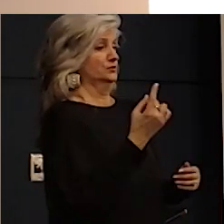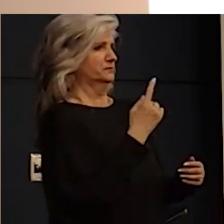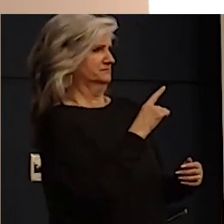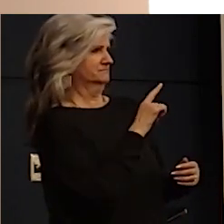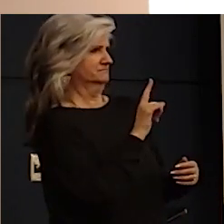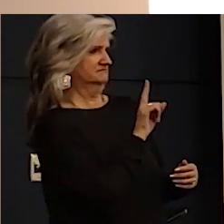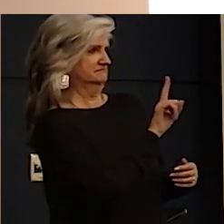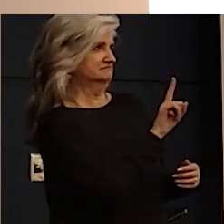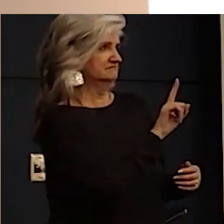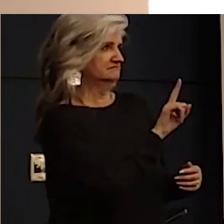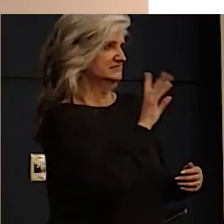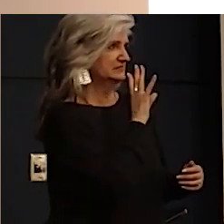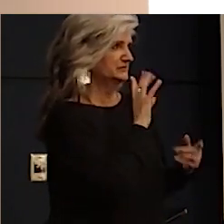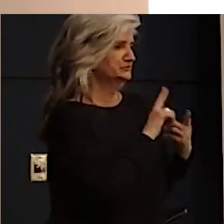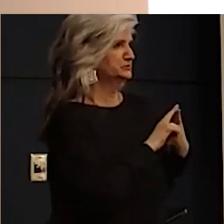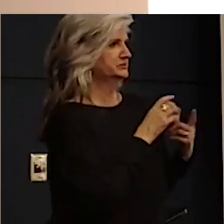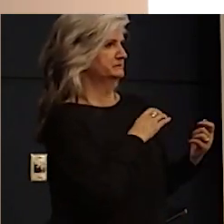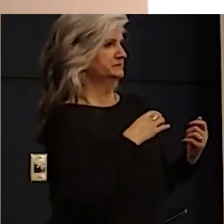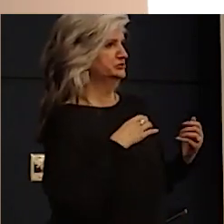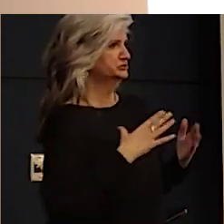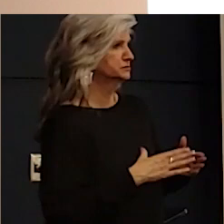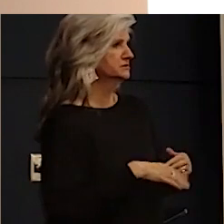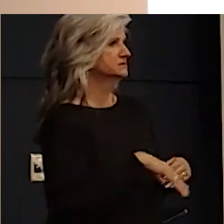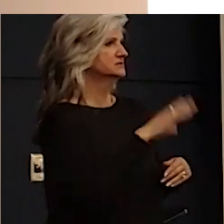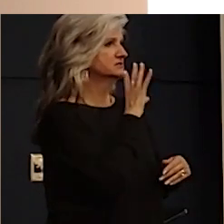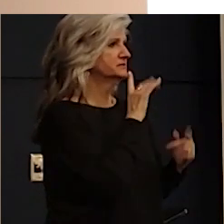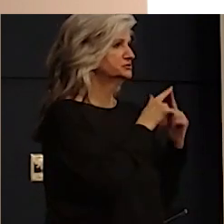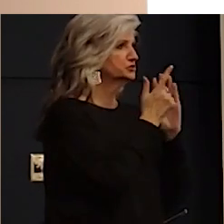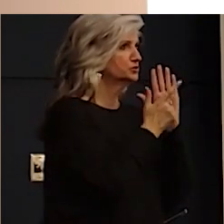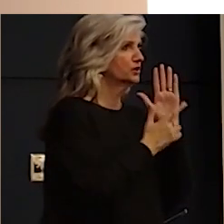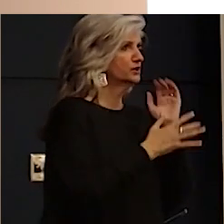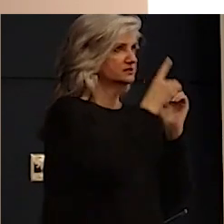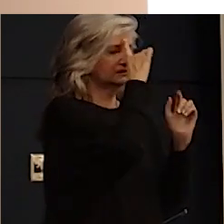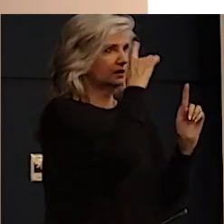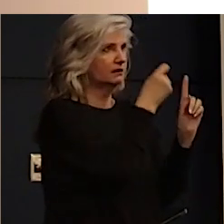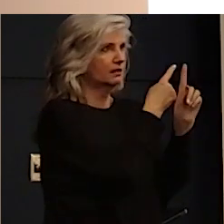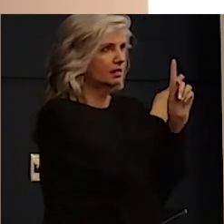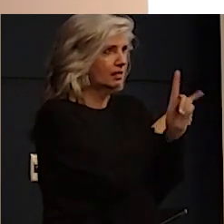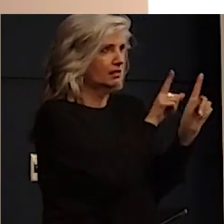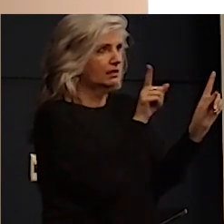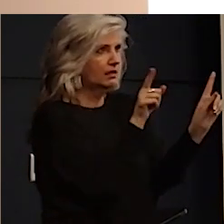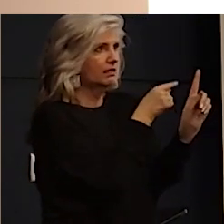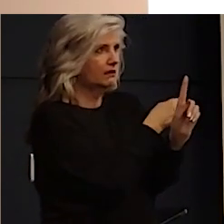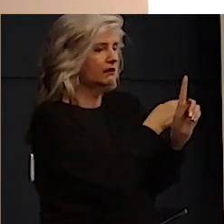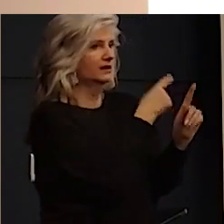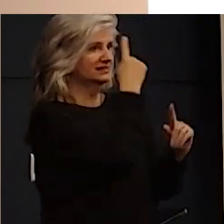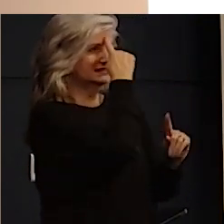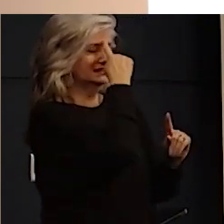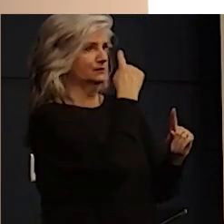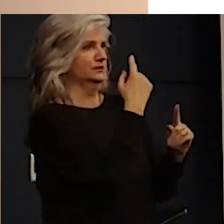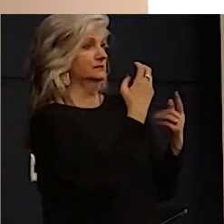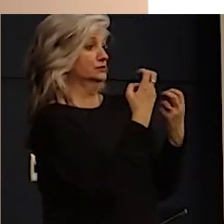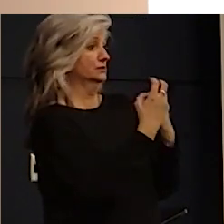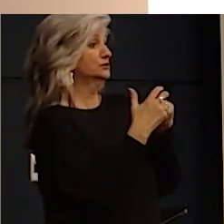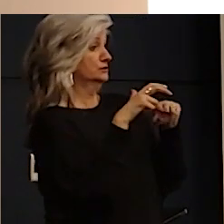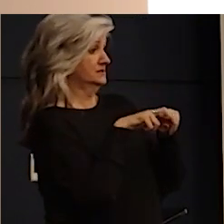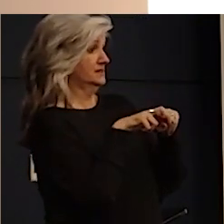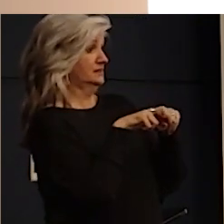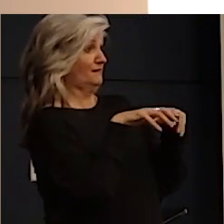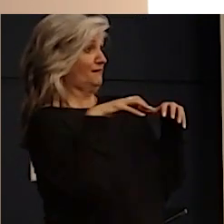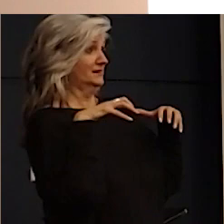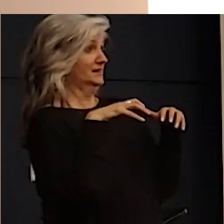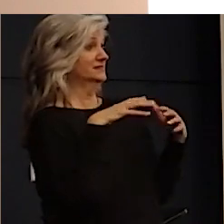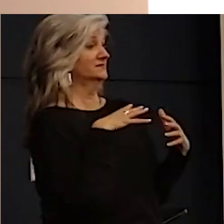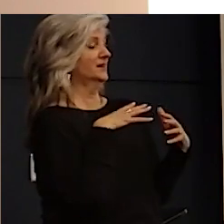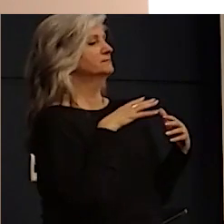commissioners, to speak to the lawyers. And it's easy to lose your train of thought or to have something you're thinking about while sitting in the audience. That's why I personally